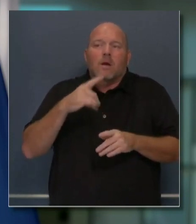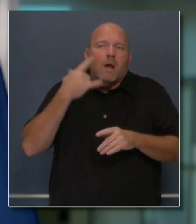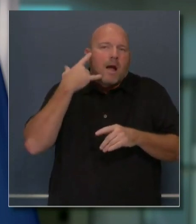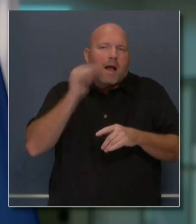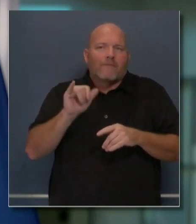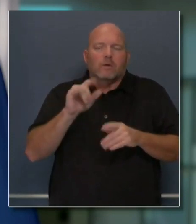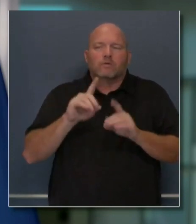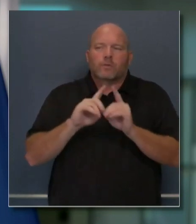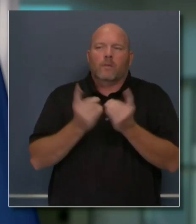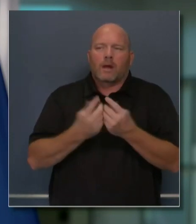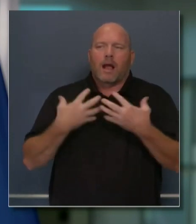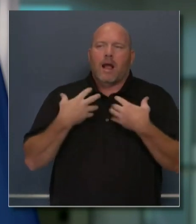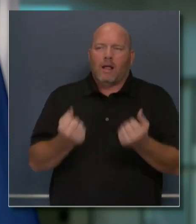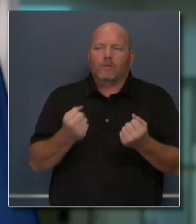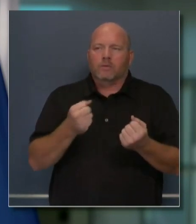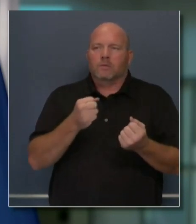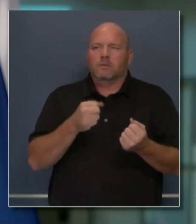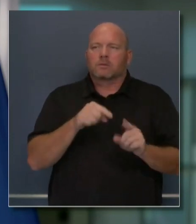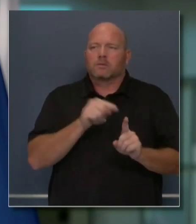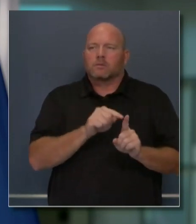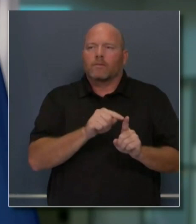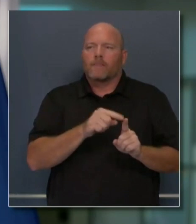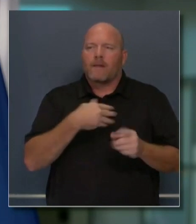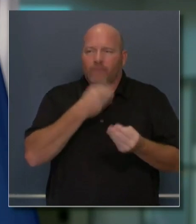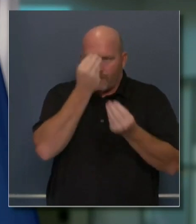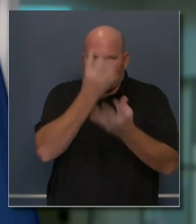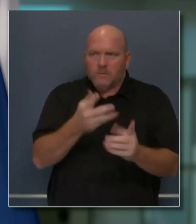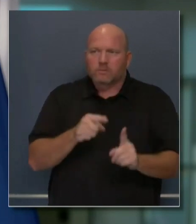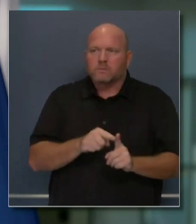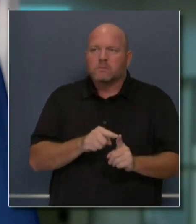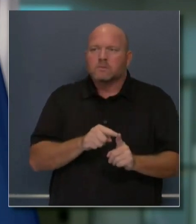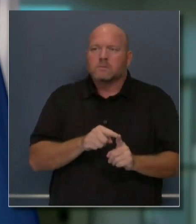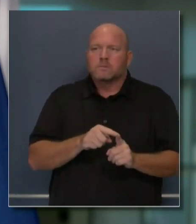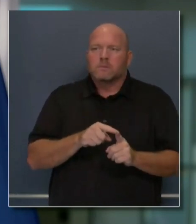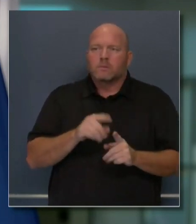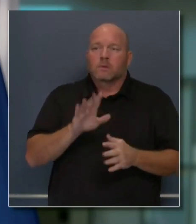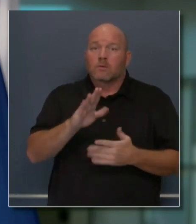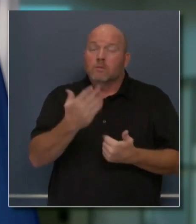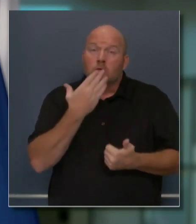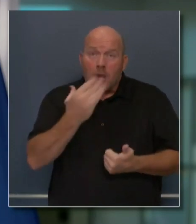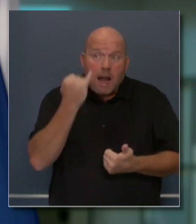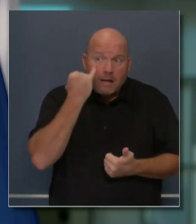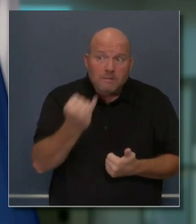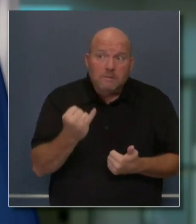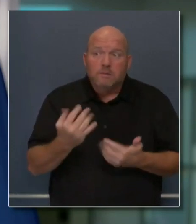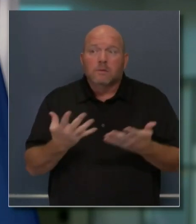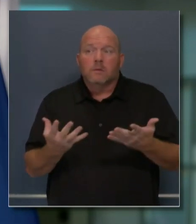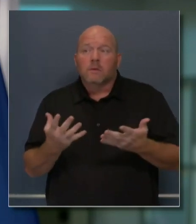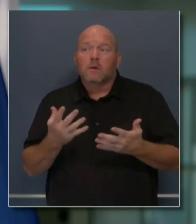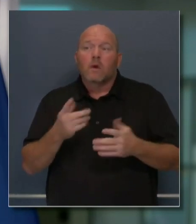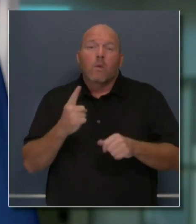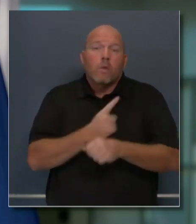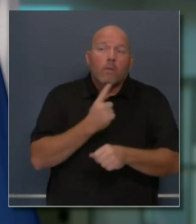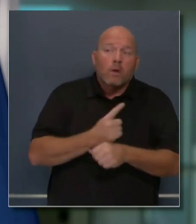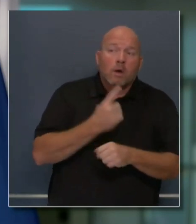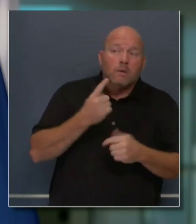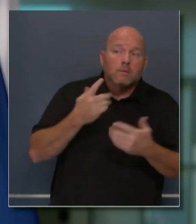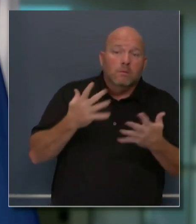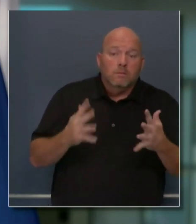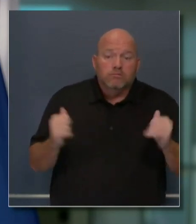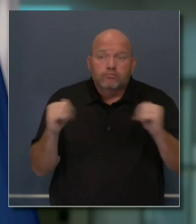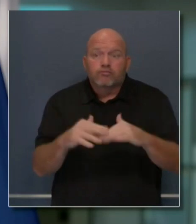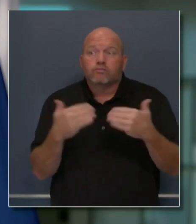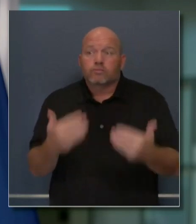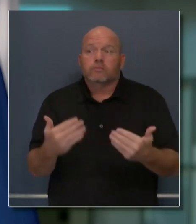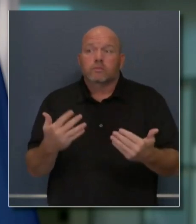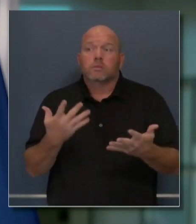is really to not say it's a good idea or appropriate to gather with 3 families, but to